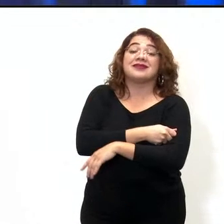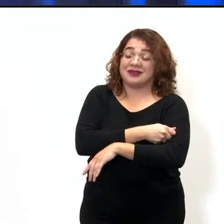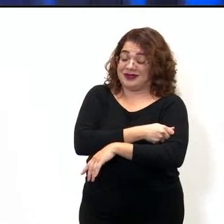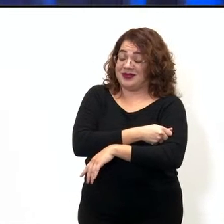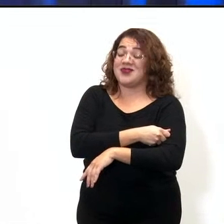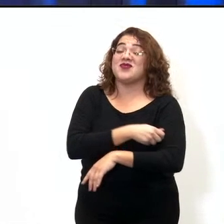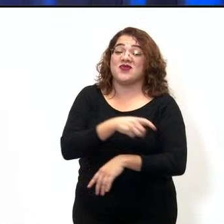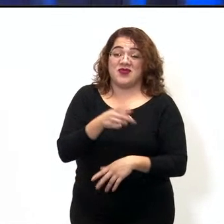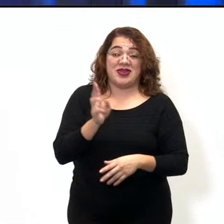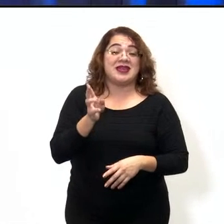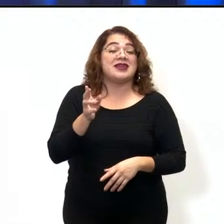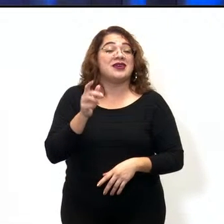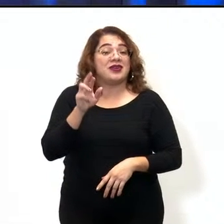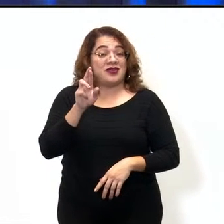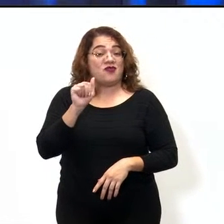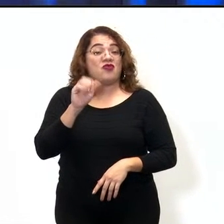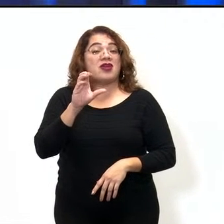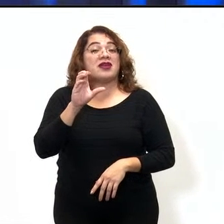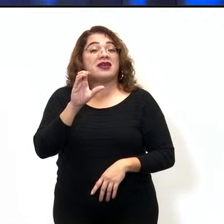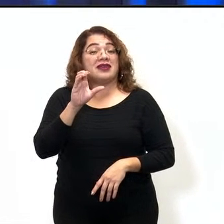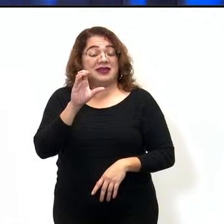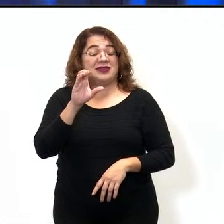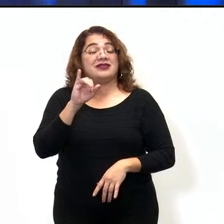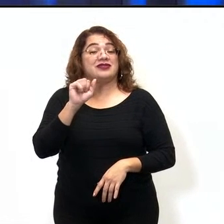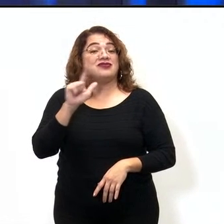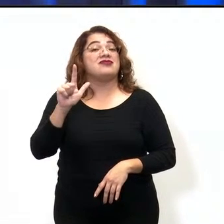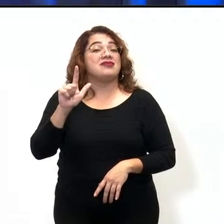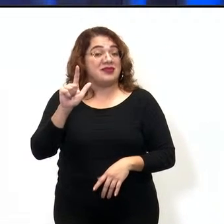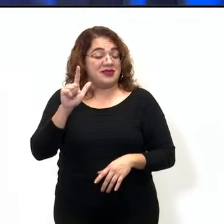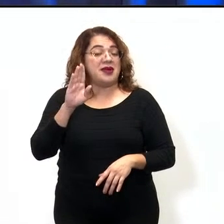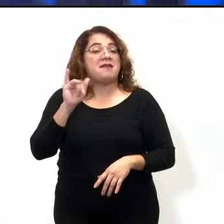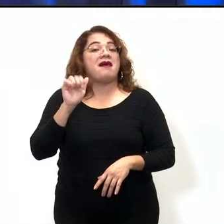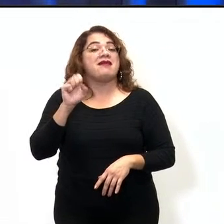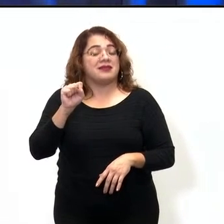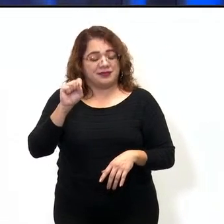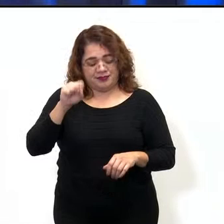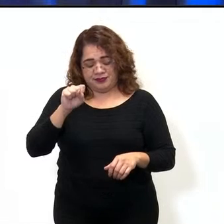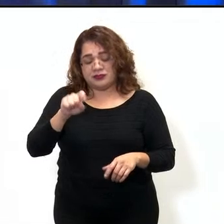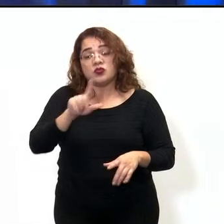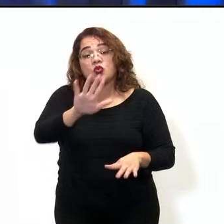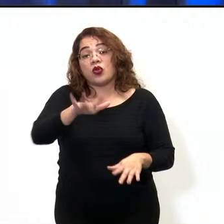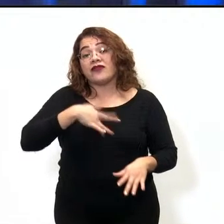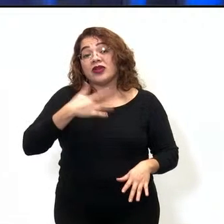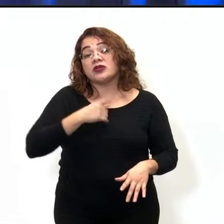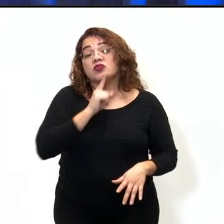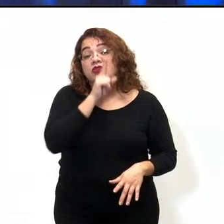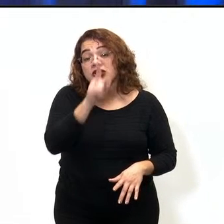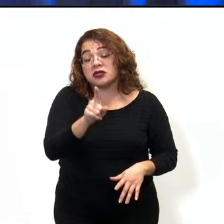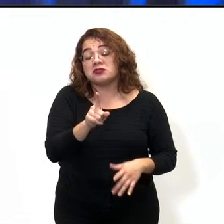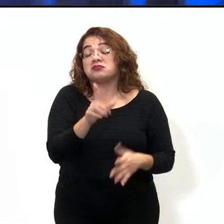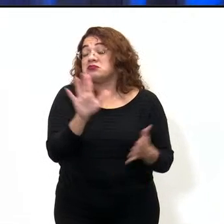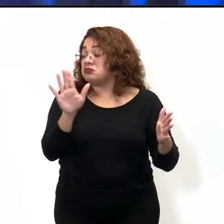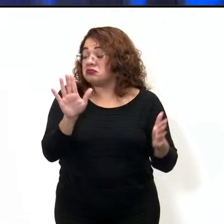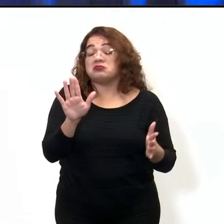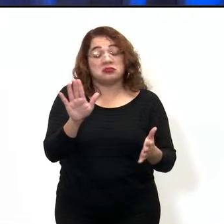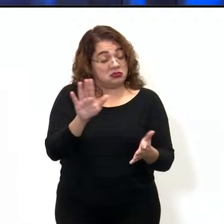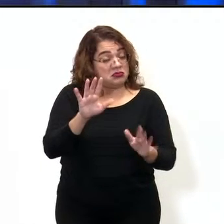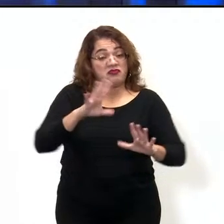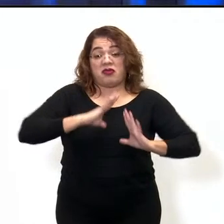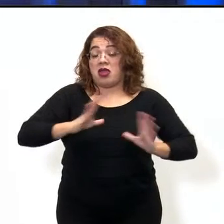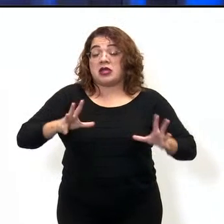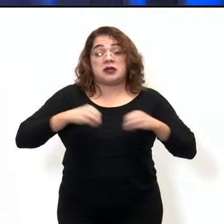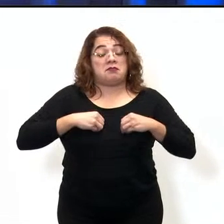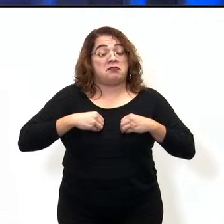trust this process. But those feelings are they're real and they're valid. No one should feel any shame about the